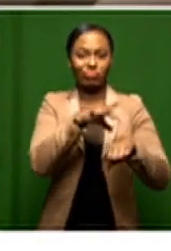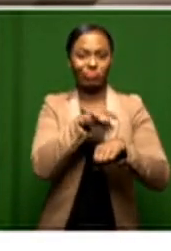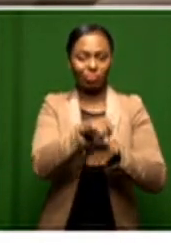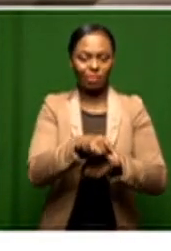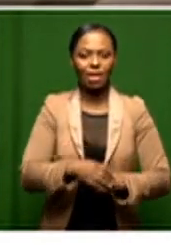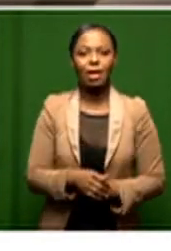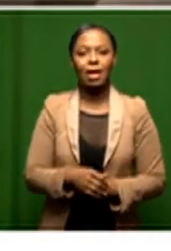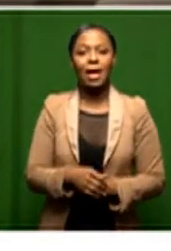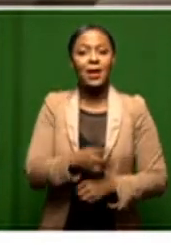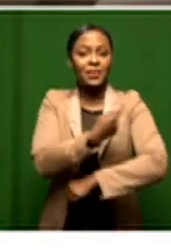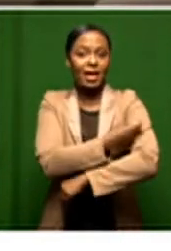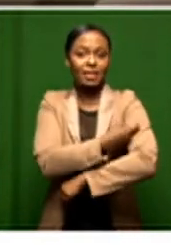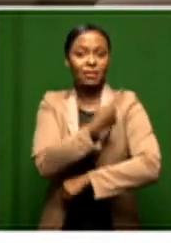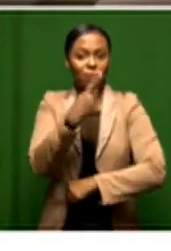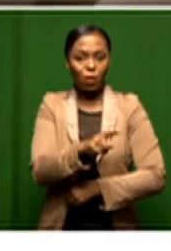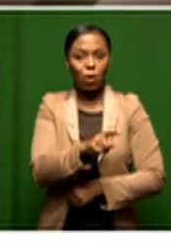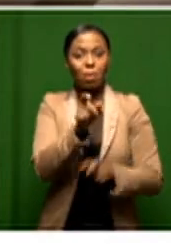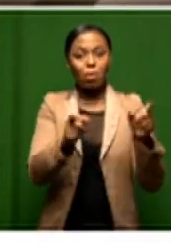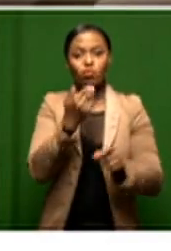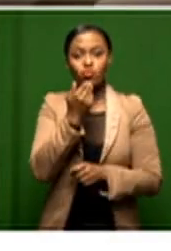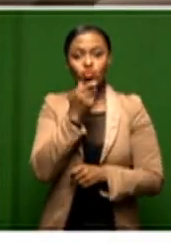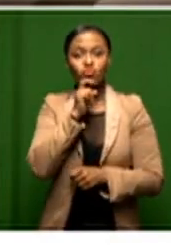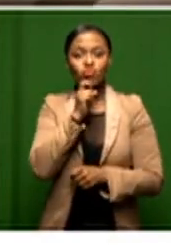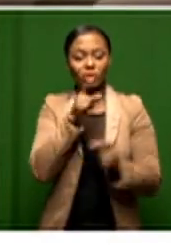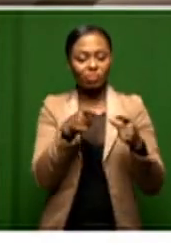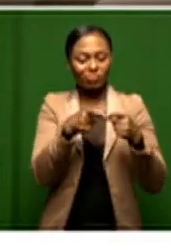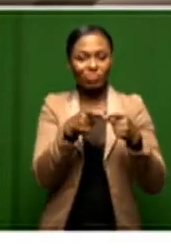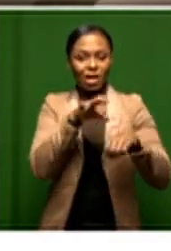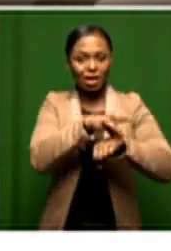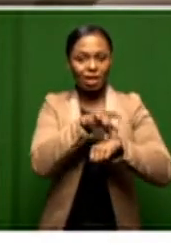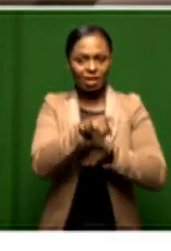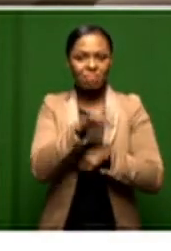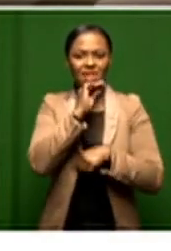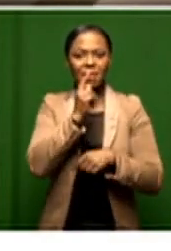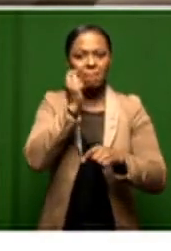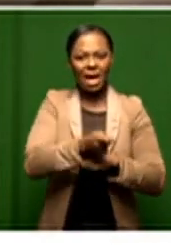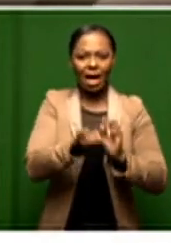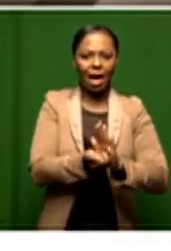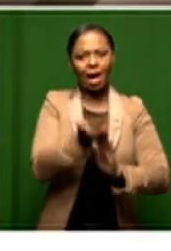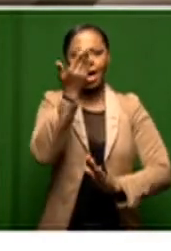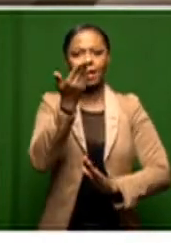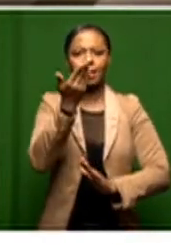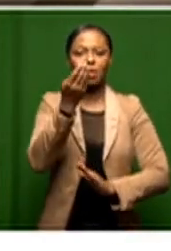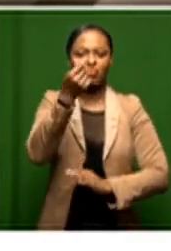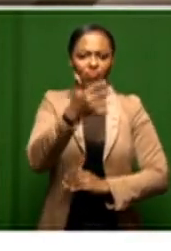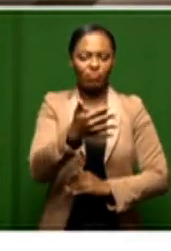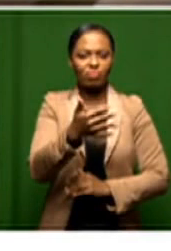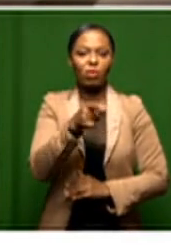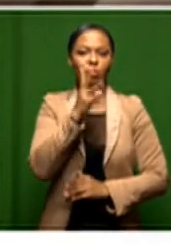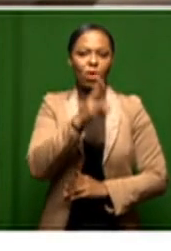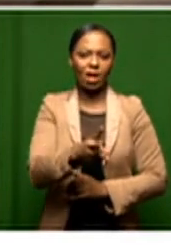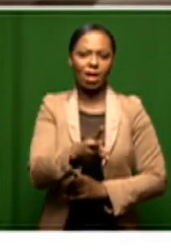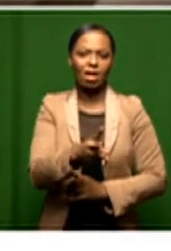the vaccine for medical schemes, the medical schemes will pay a slightly higher price than the cost price, generating